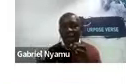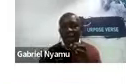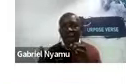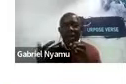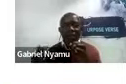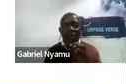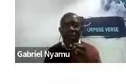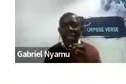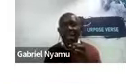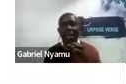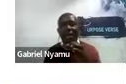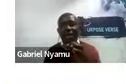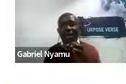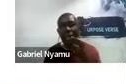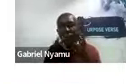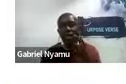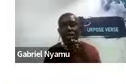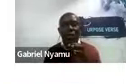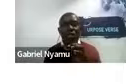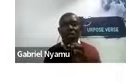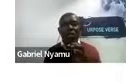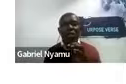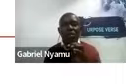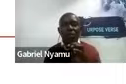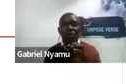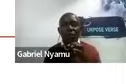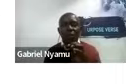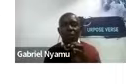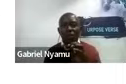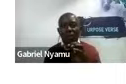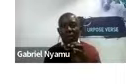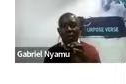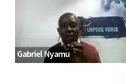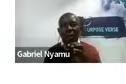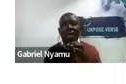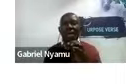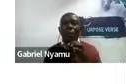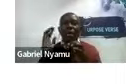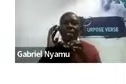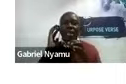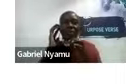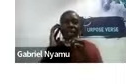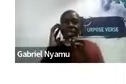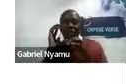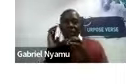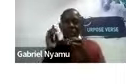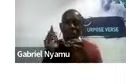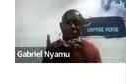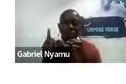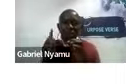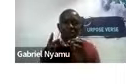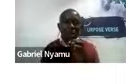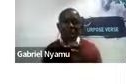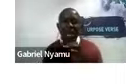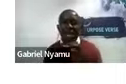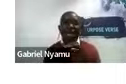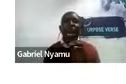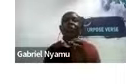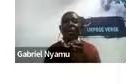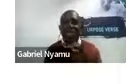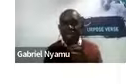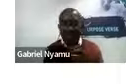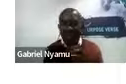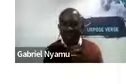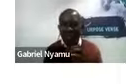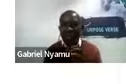how do I expedite that purpose down the line. I know this is quite complex. Maybe I'll not talk about that for now. Now, pointers, because the next question you're going to ask me before Q&A is